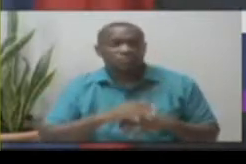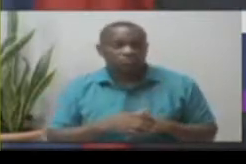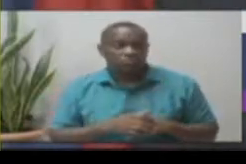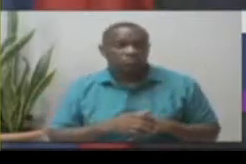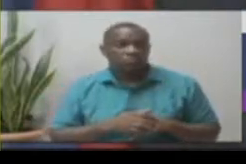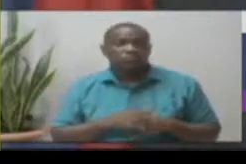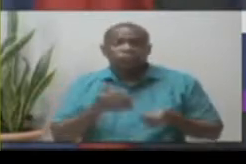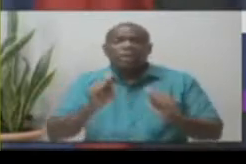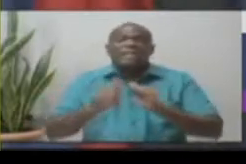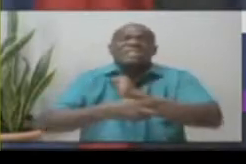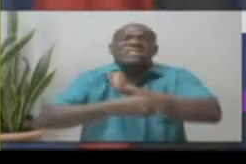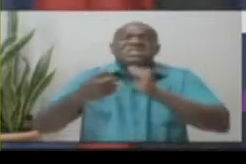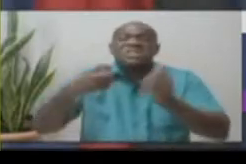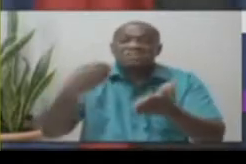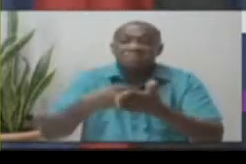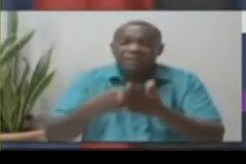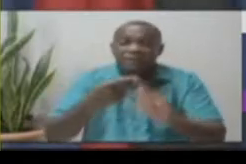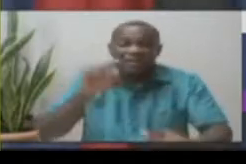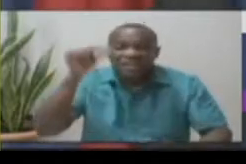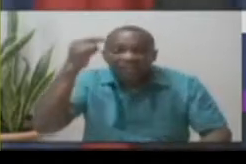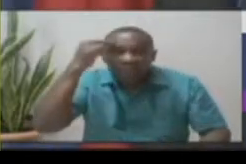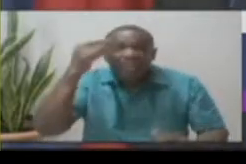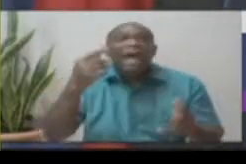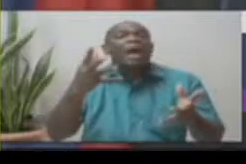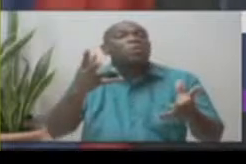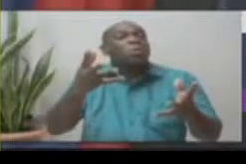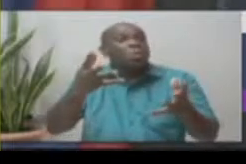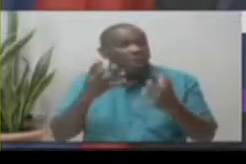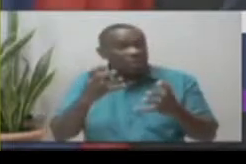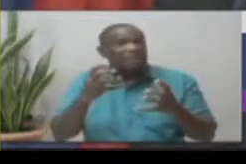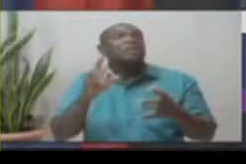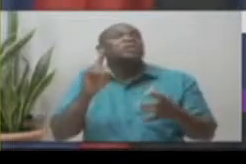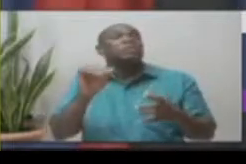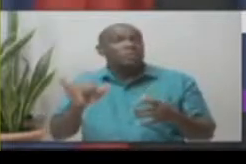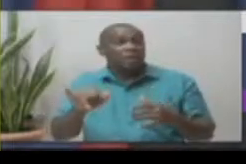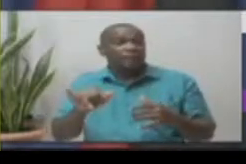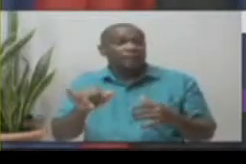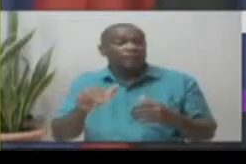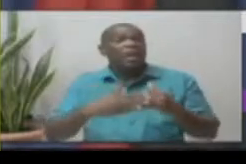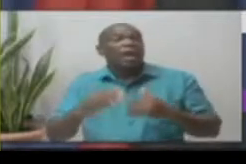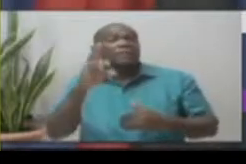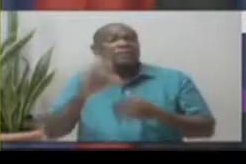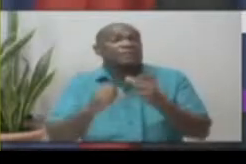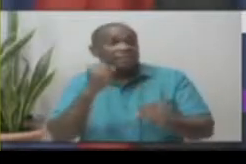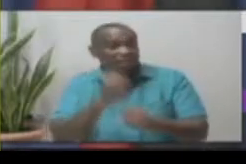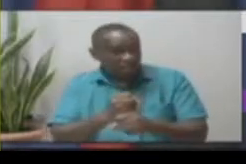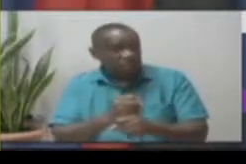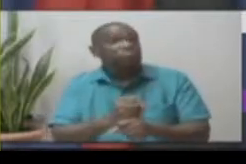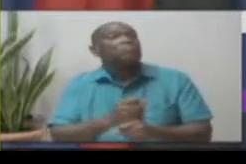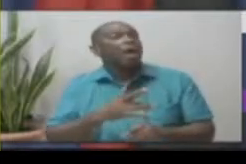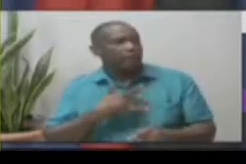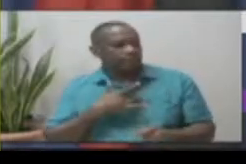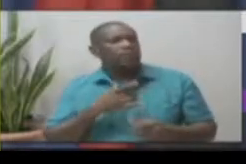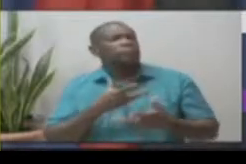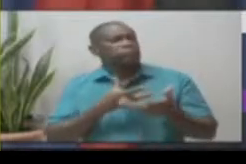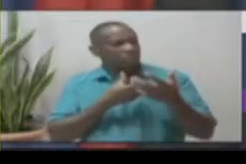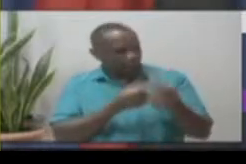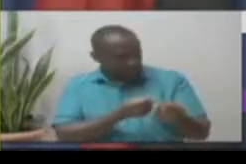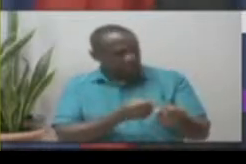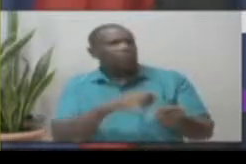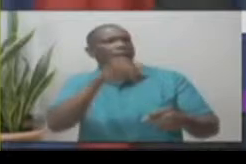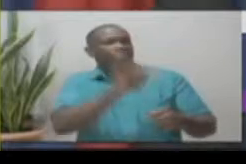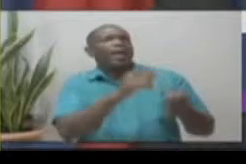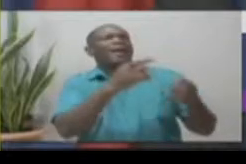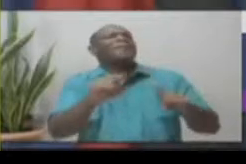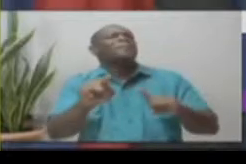6 years, I'm on that track. And when it's ended, I hope to be able to say that to you. And it